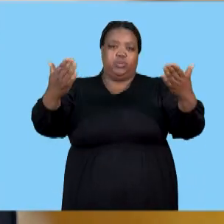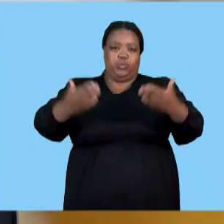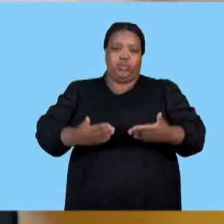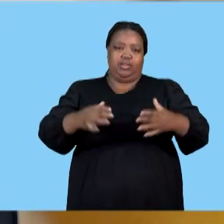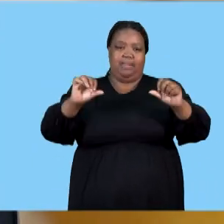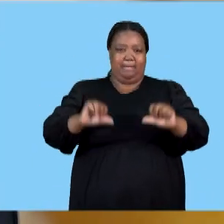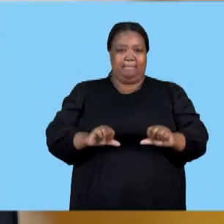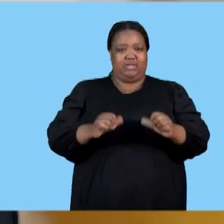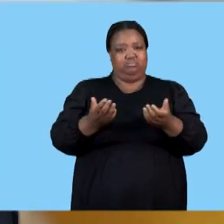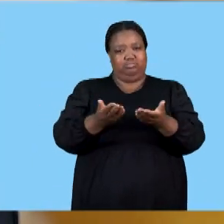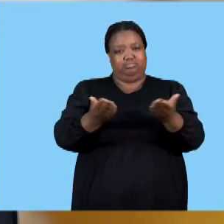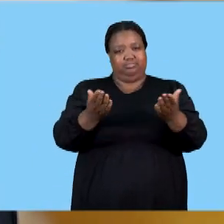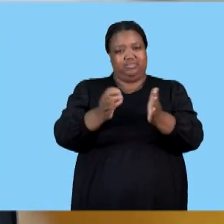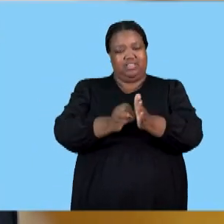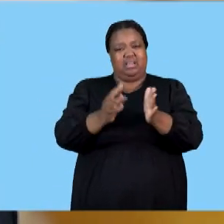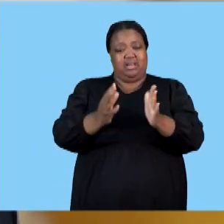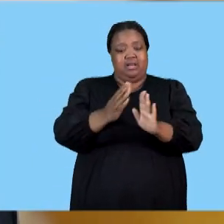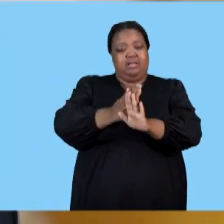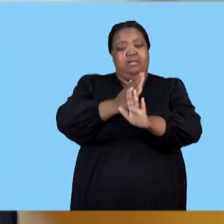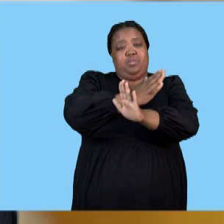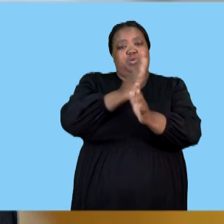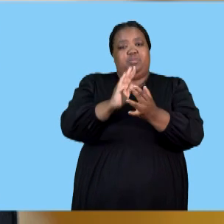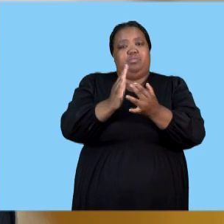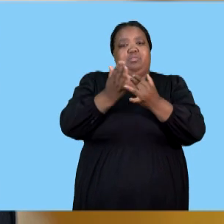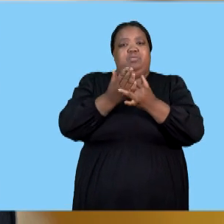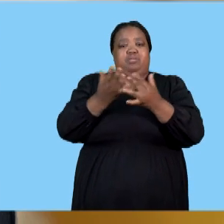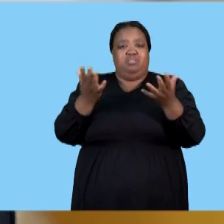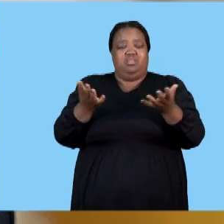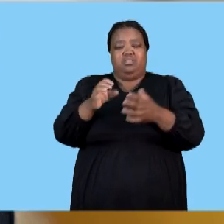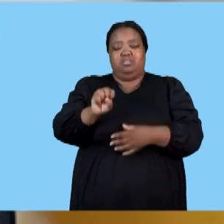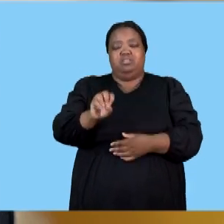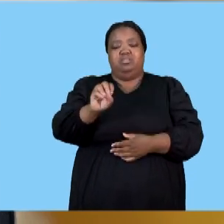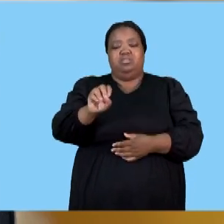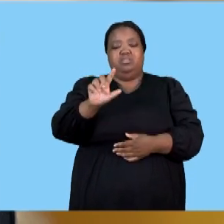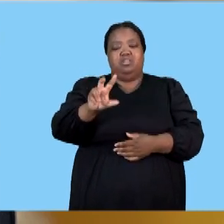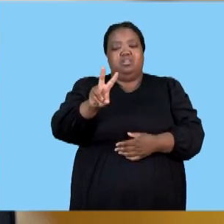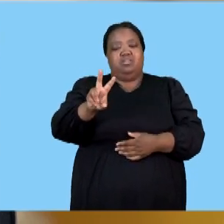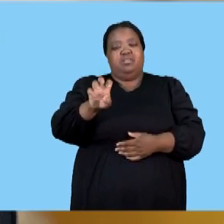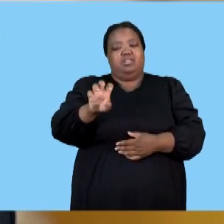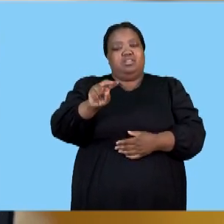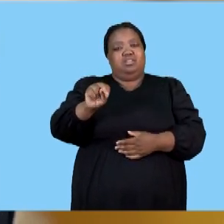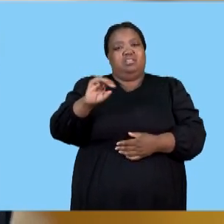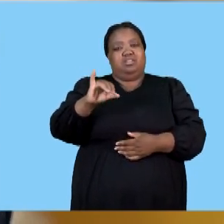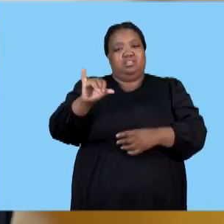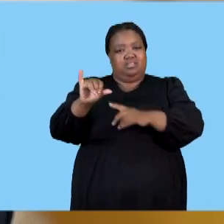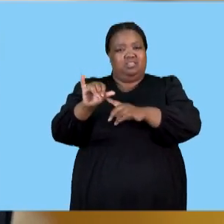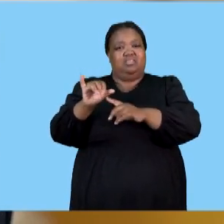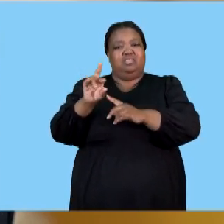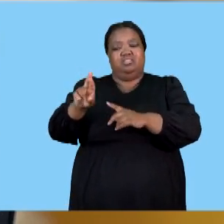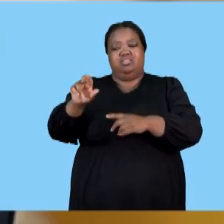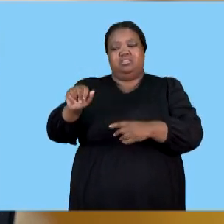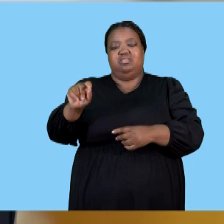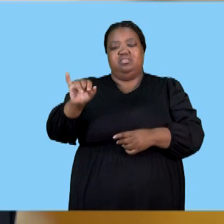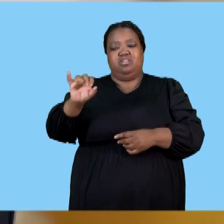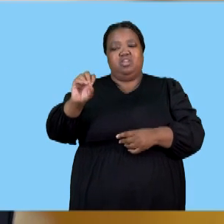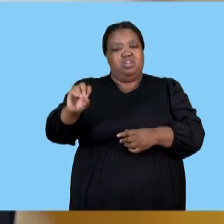Welcome back, dear learners. Before the ad break, we did calculate the solvency ratio and we also were able to